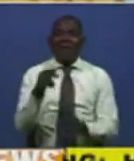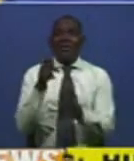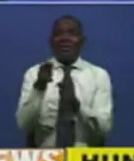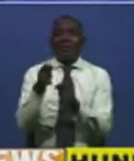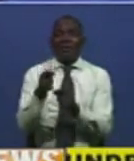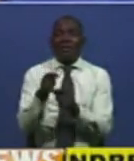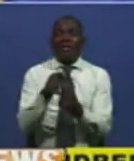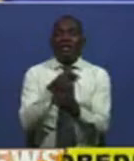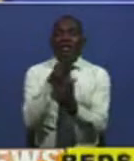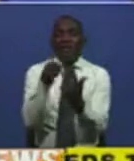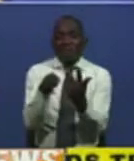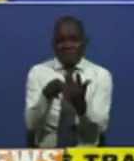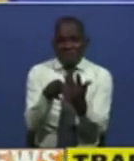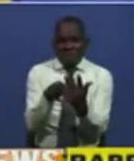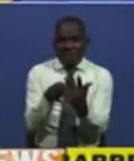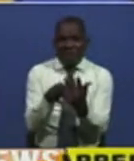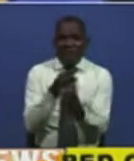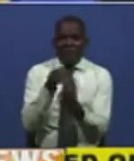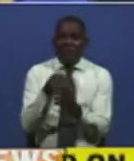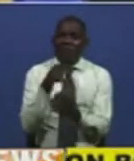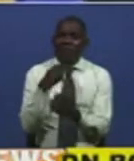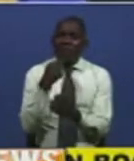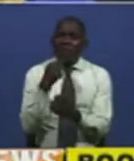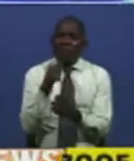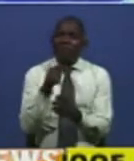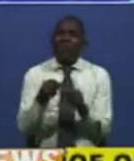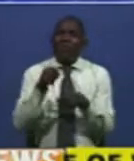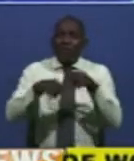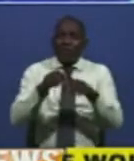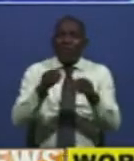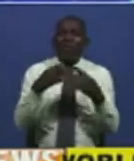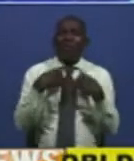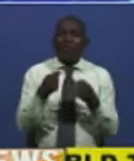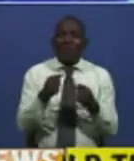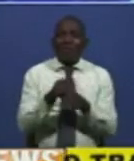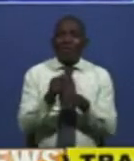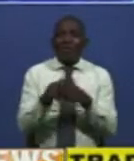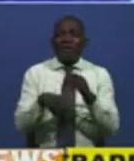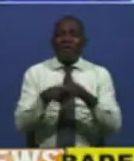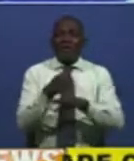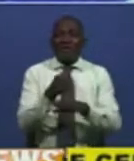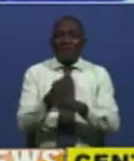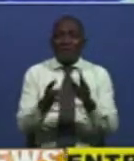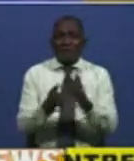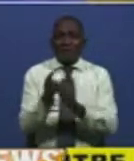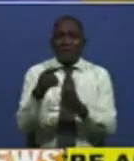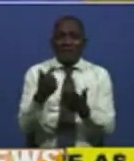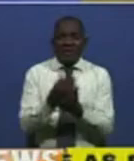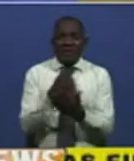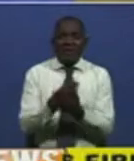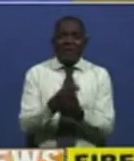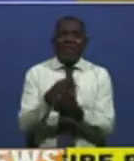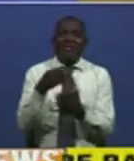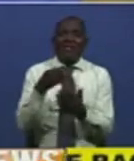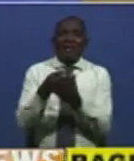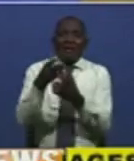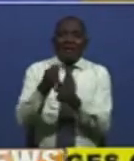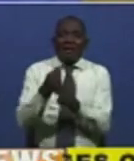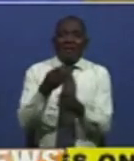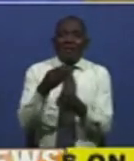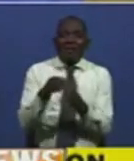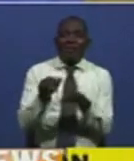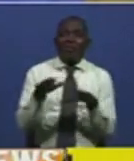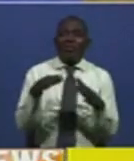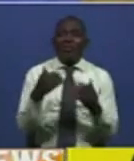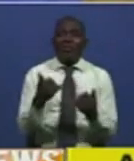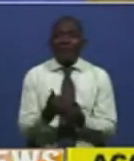three categories, including those who contributed immensely to the establishment and development of the Ghana fixed income market, companies